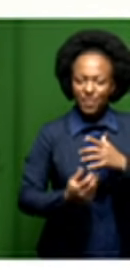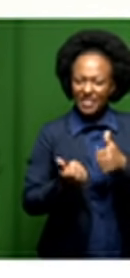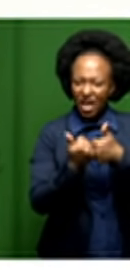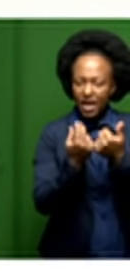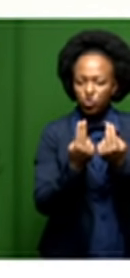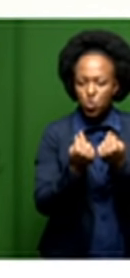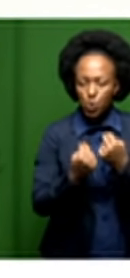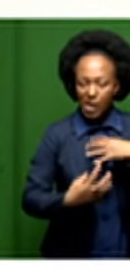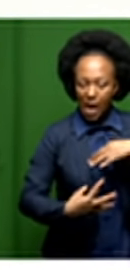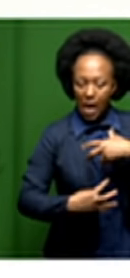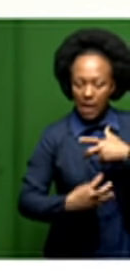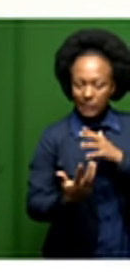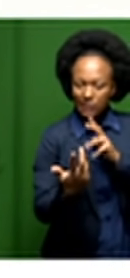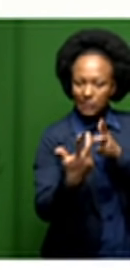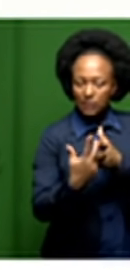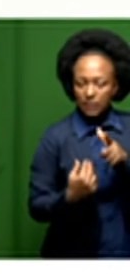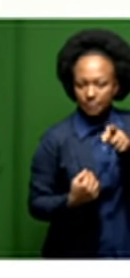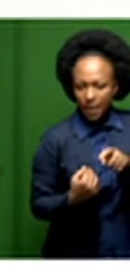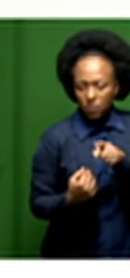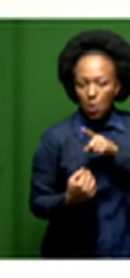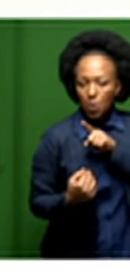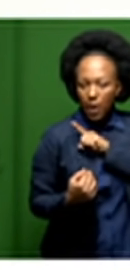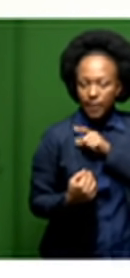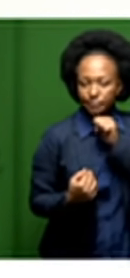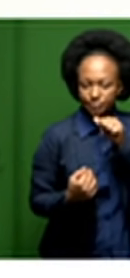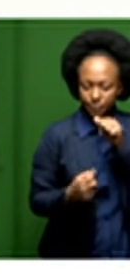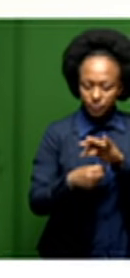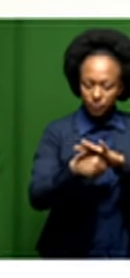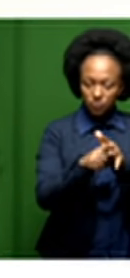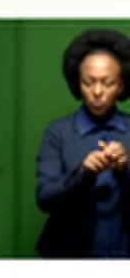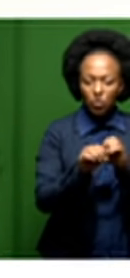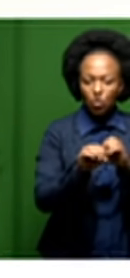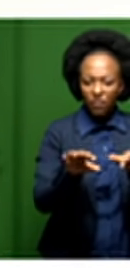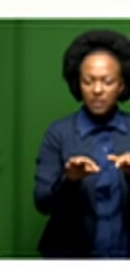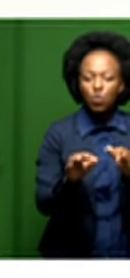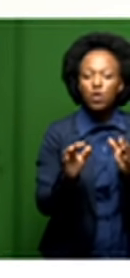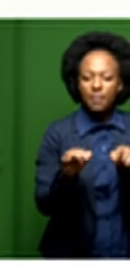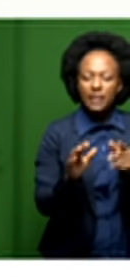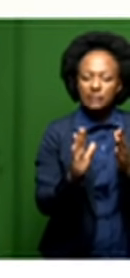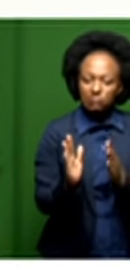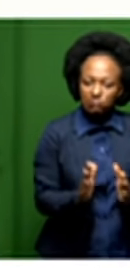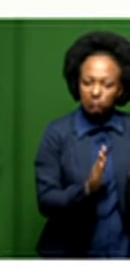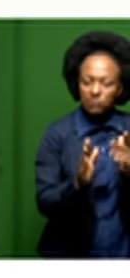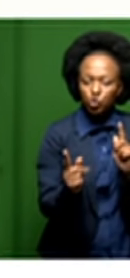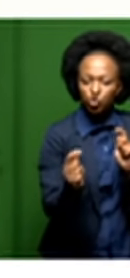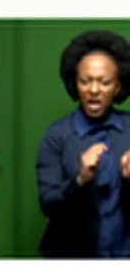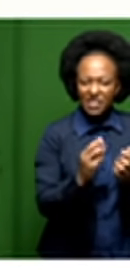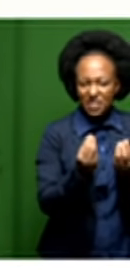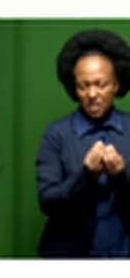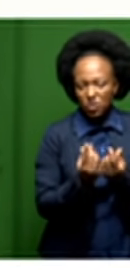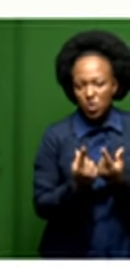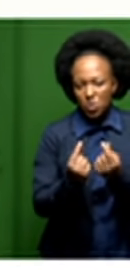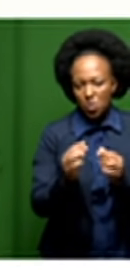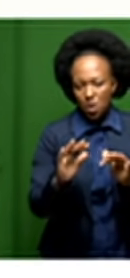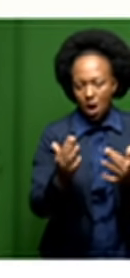today. That due to the pandemic, we need to rearrange how we do our things. And indeed, they